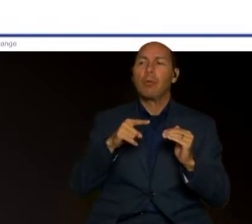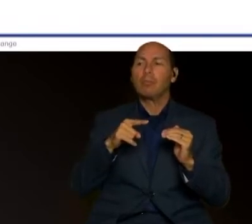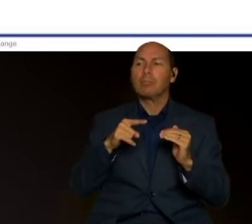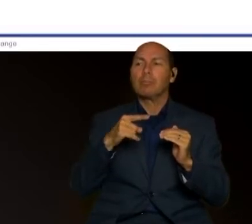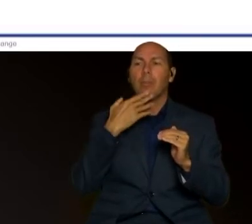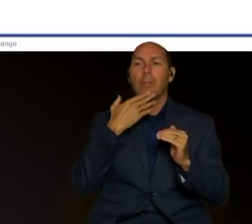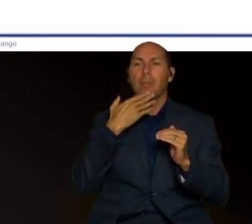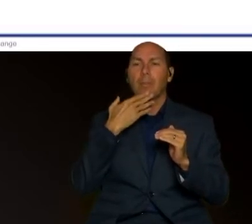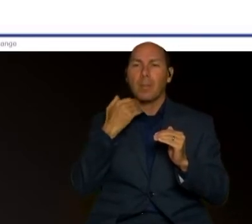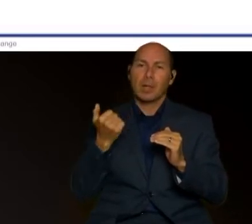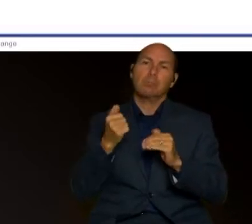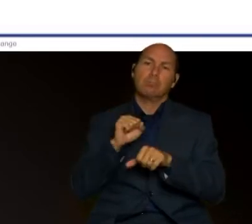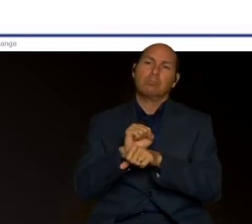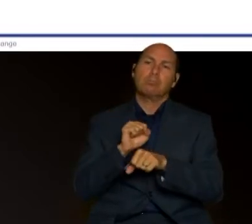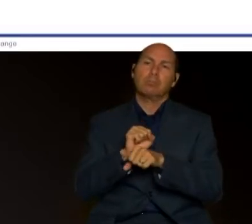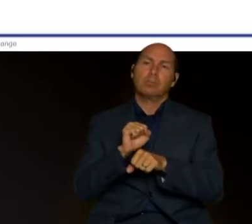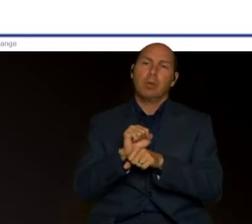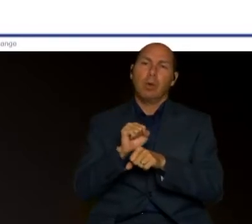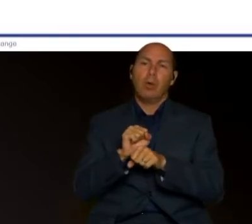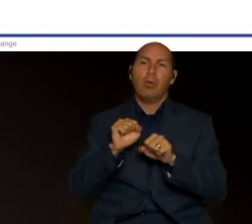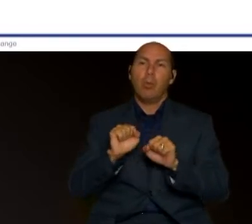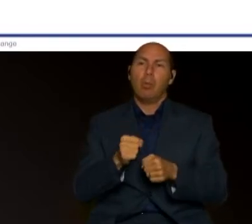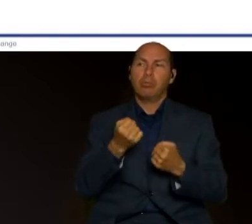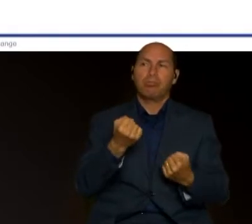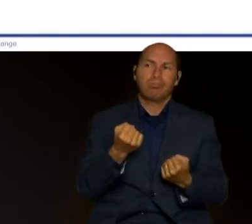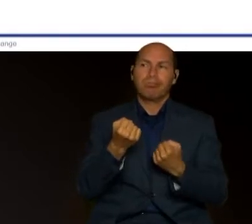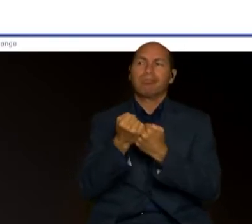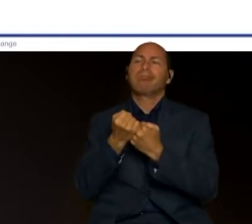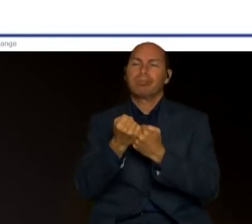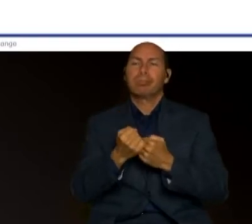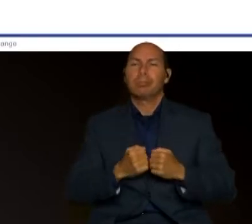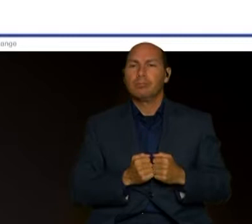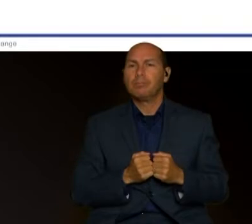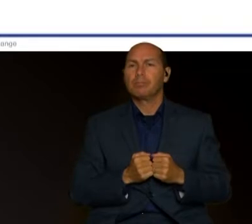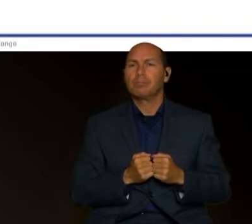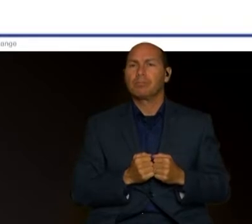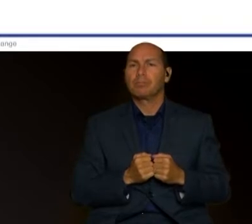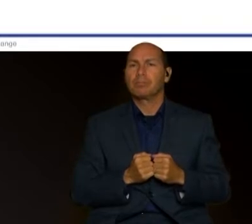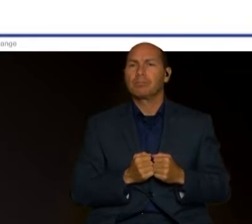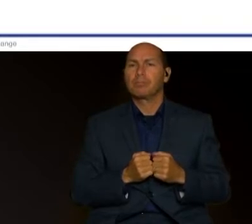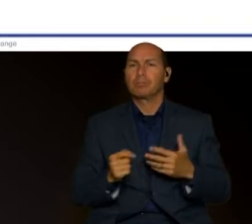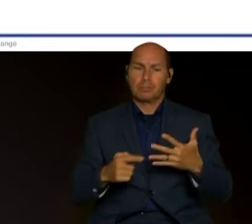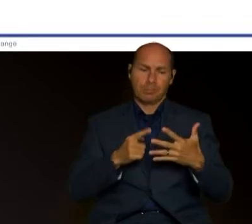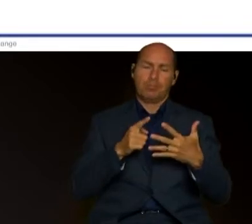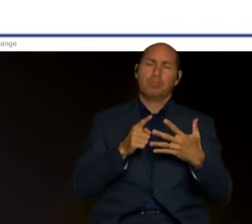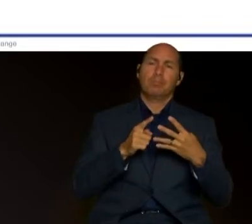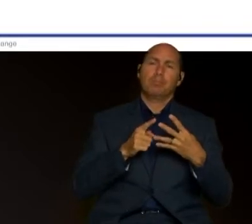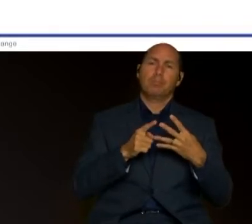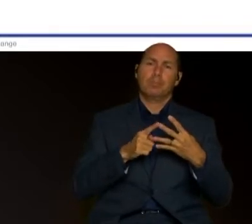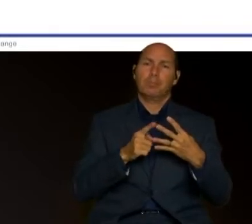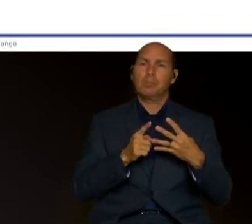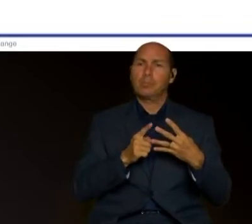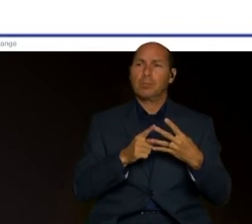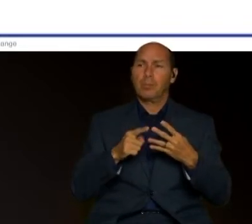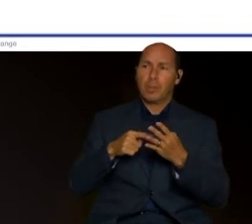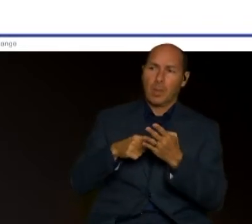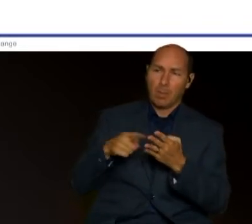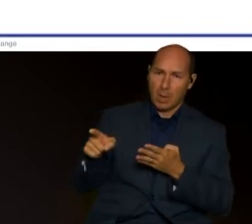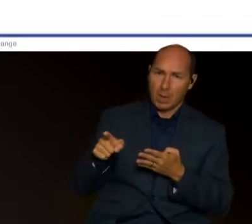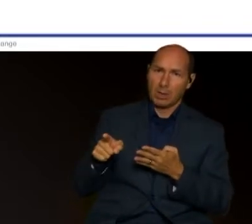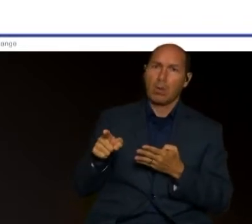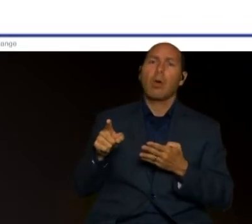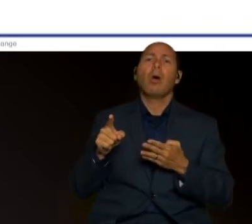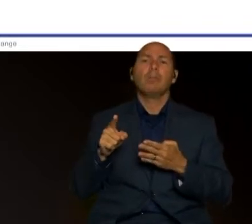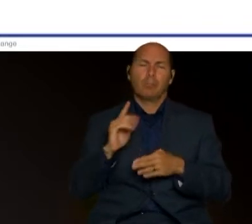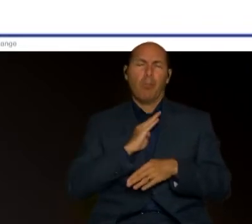to perform their tasks and add value to the agency. Compensation, very important. It has been recognized by the board